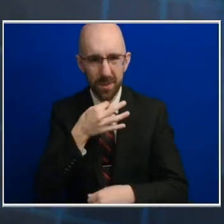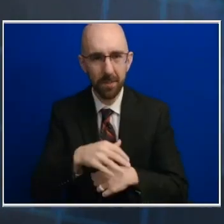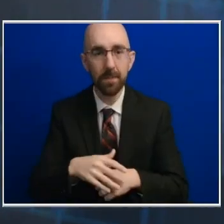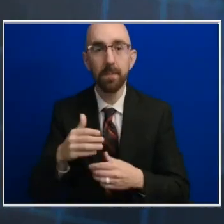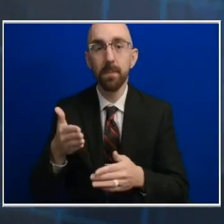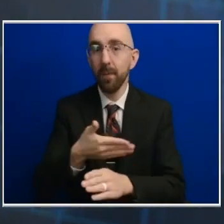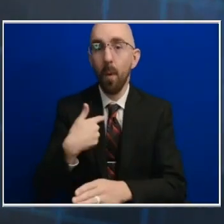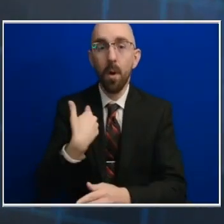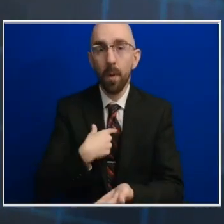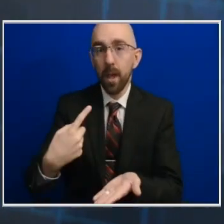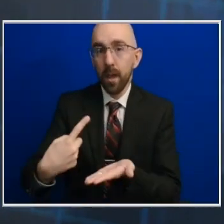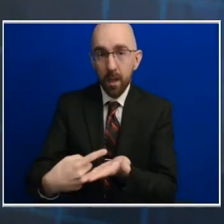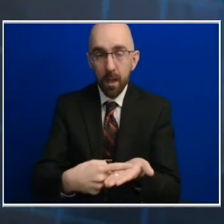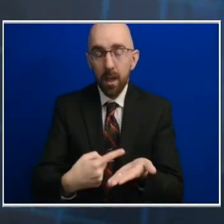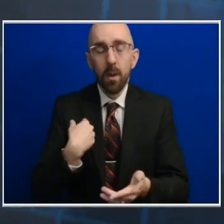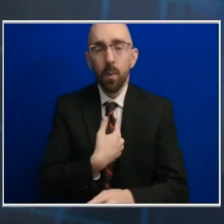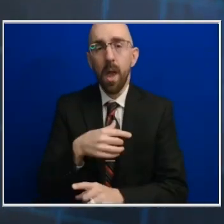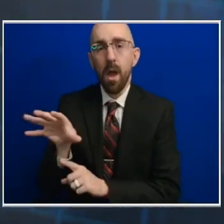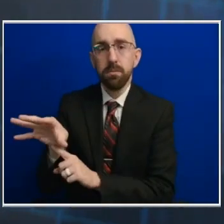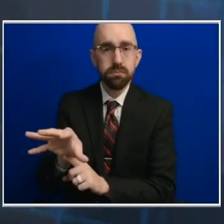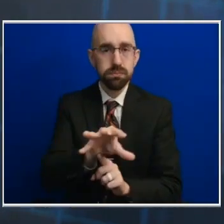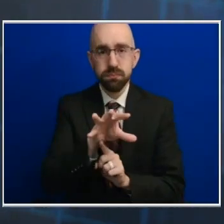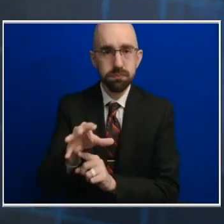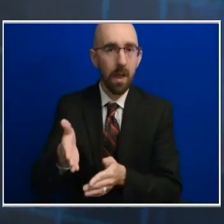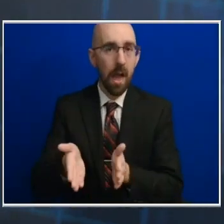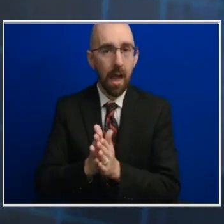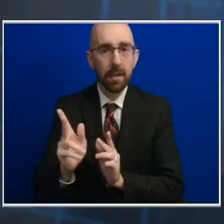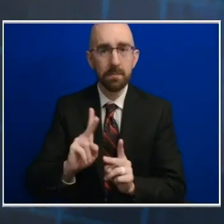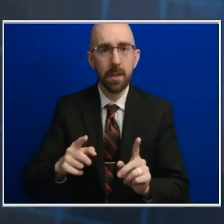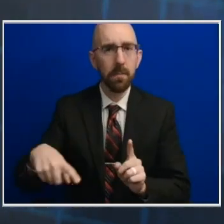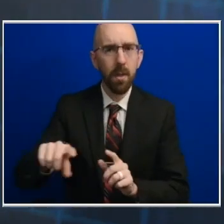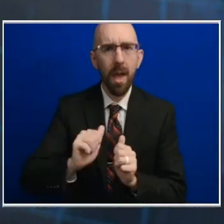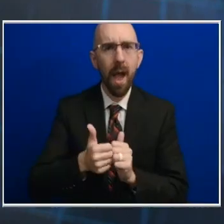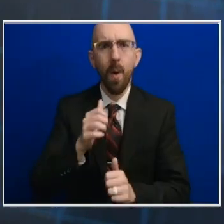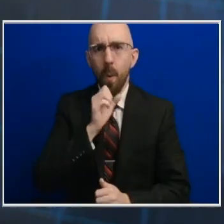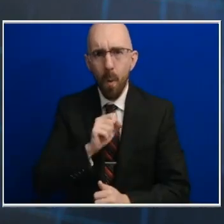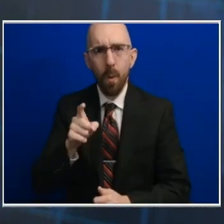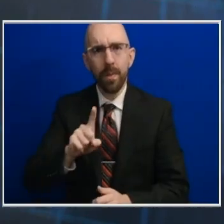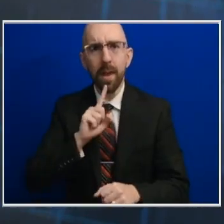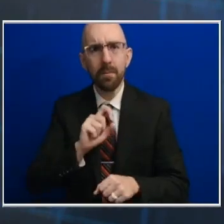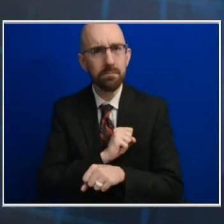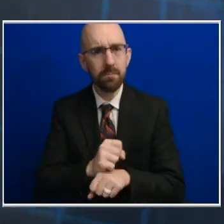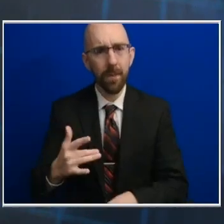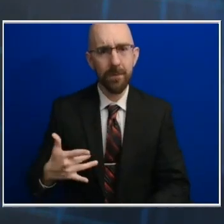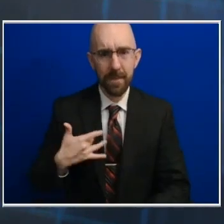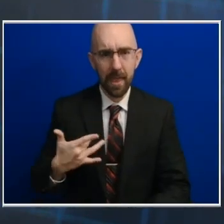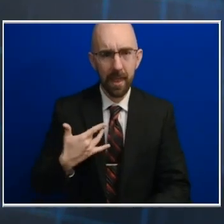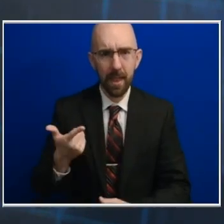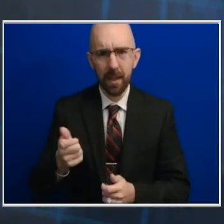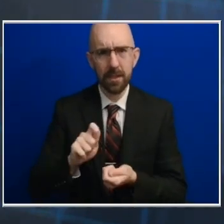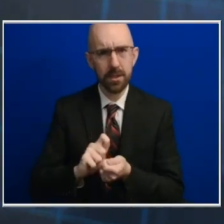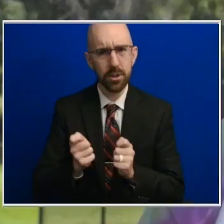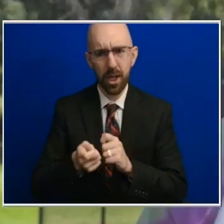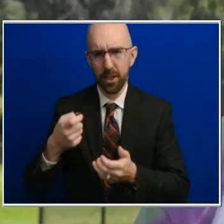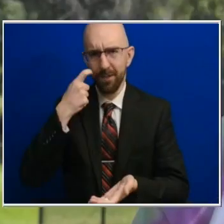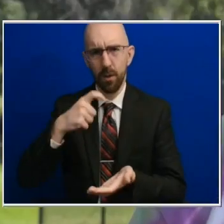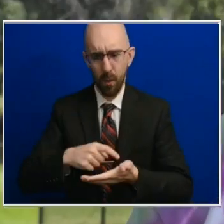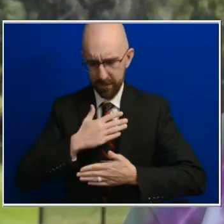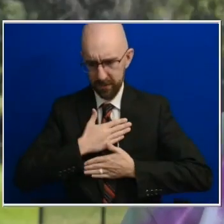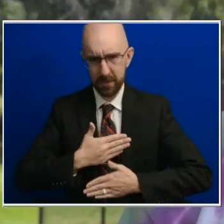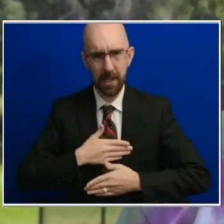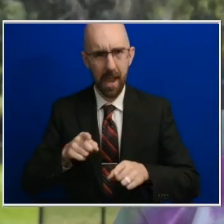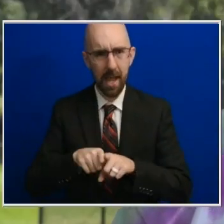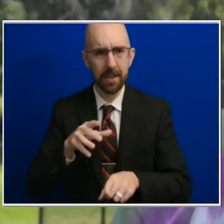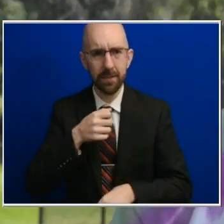about, asking people how old they feel and what changes they've noticed as they age. I